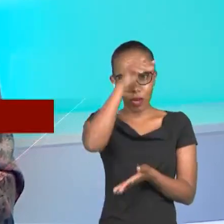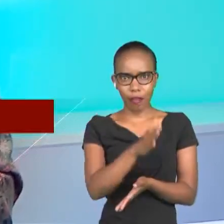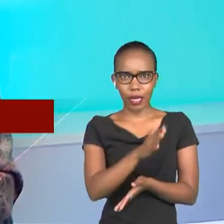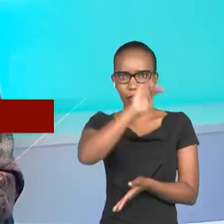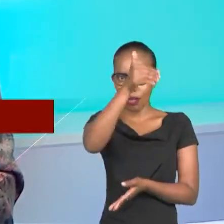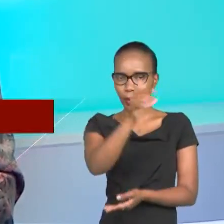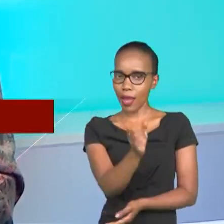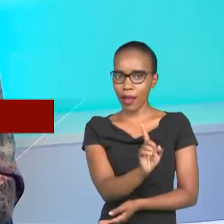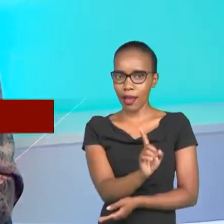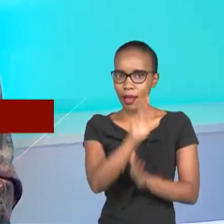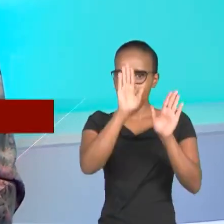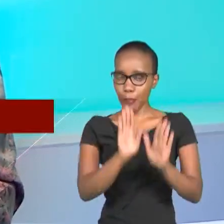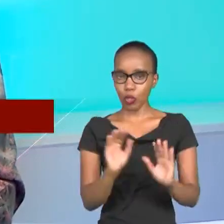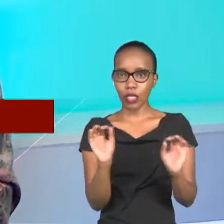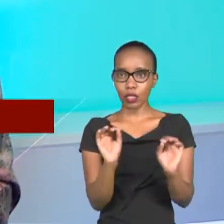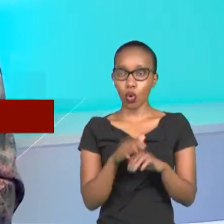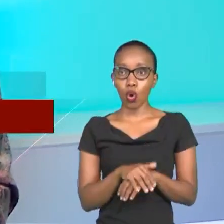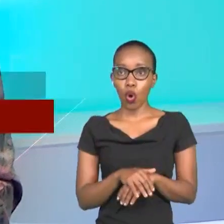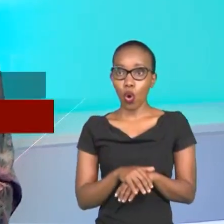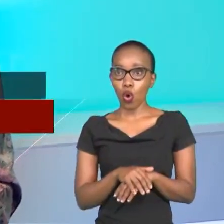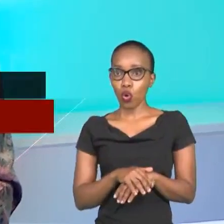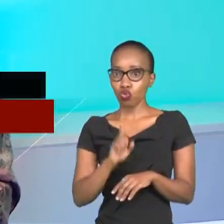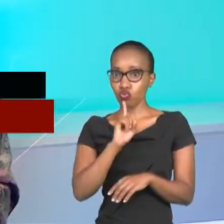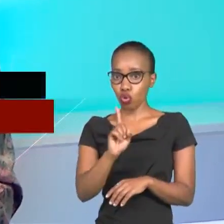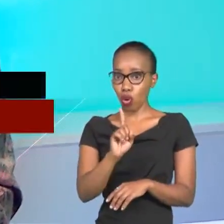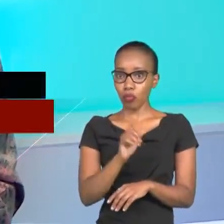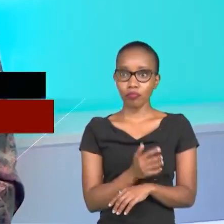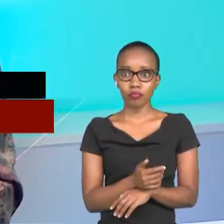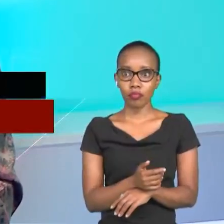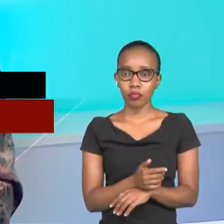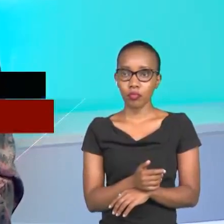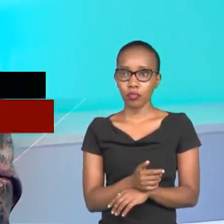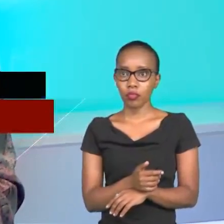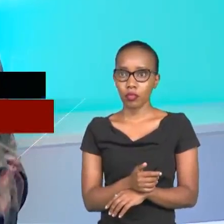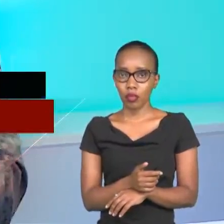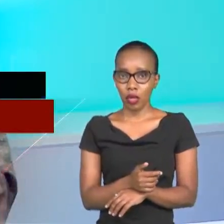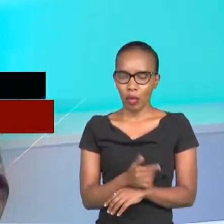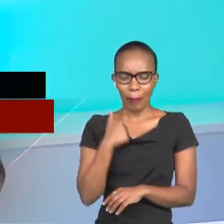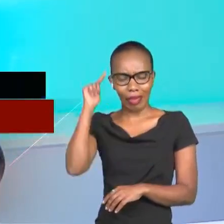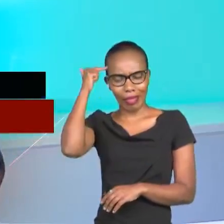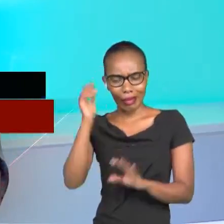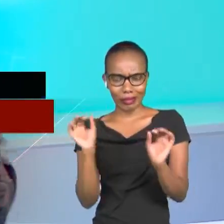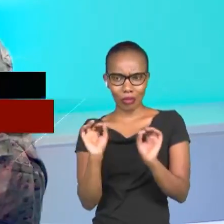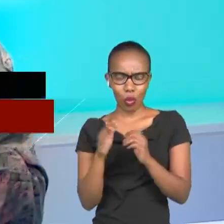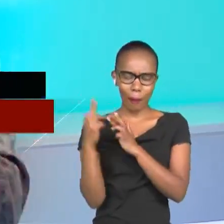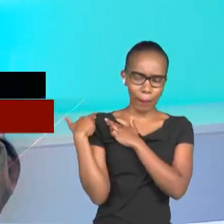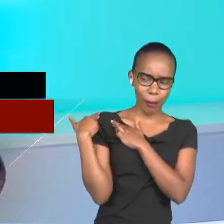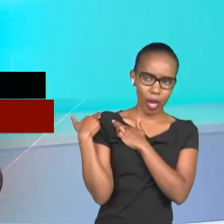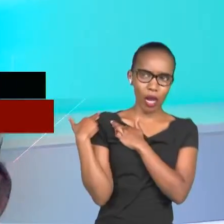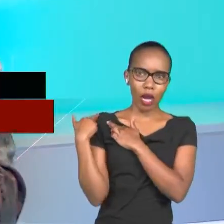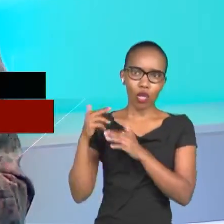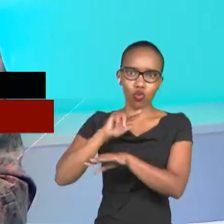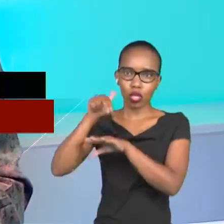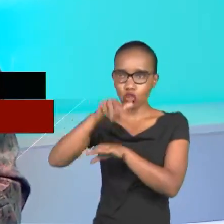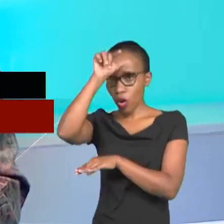the city. And therefore, I am not of those who thought that actually taking the mandate completely to the